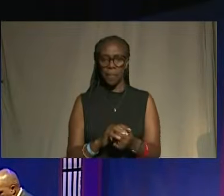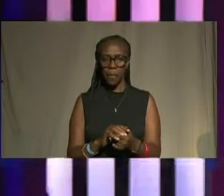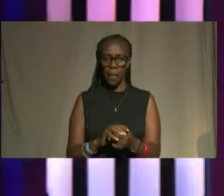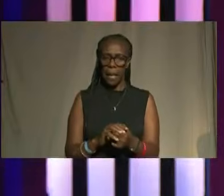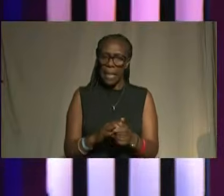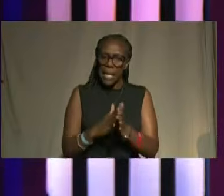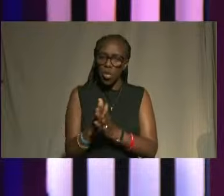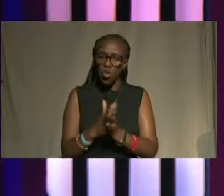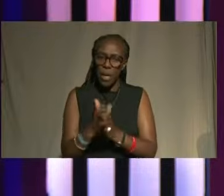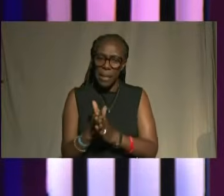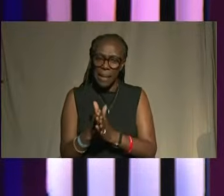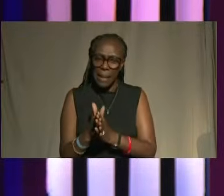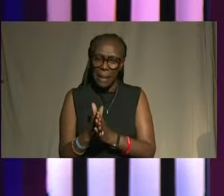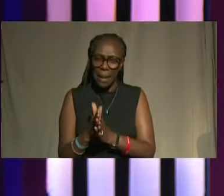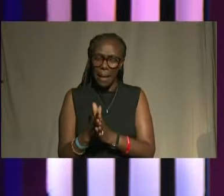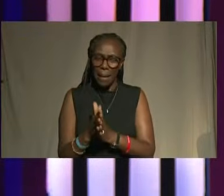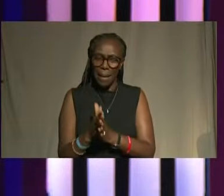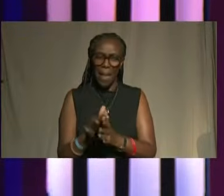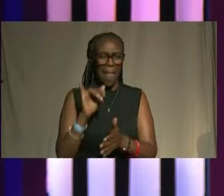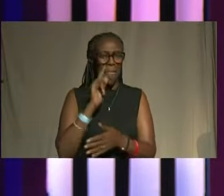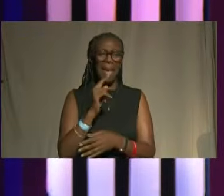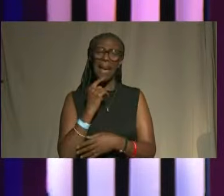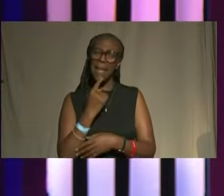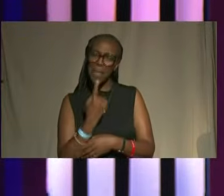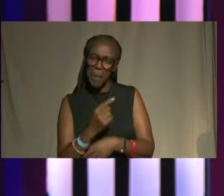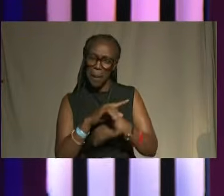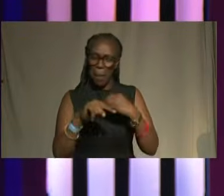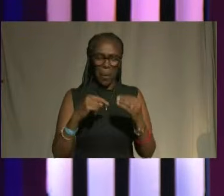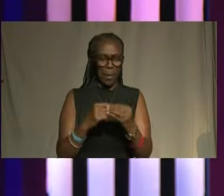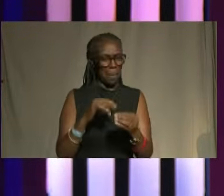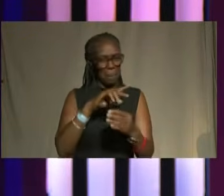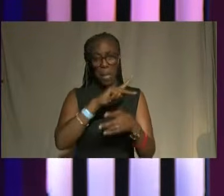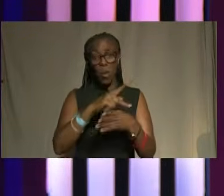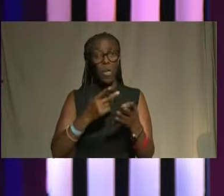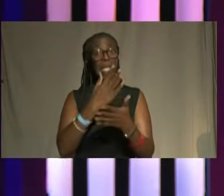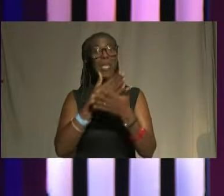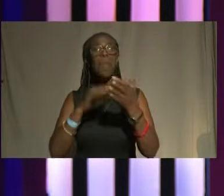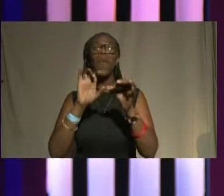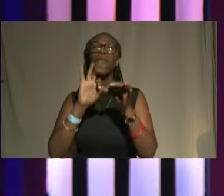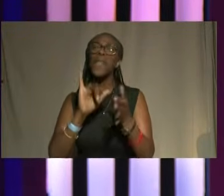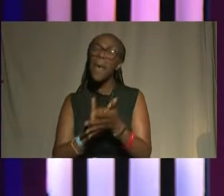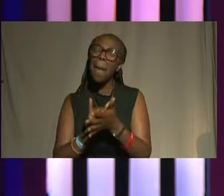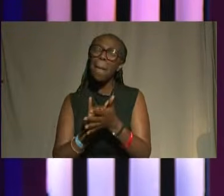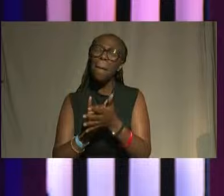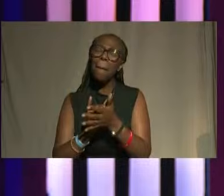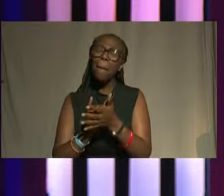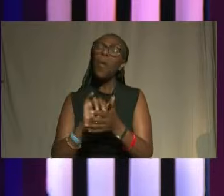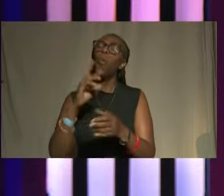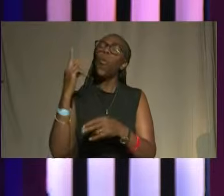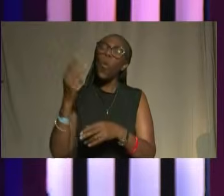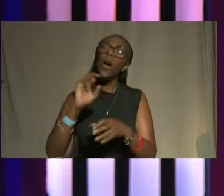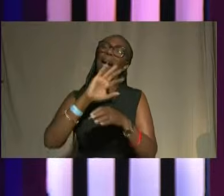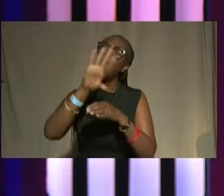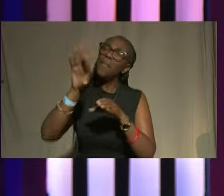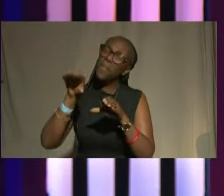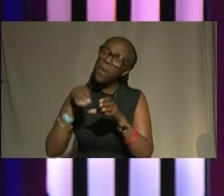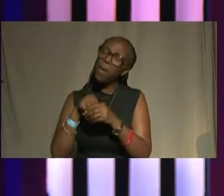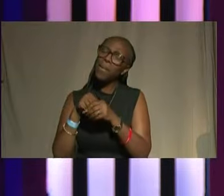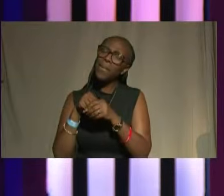some on that very side were involved during the FinSAC period and benefited. Just recall the 40-40-40. You mentioned